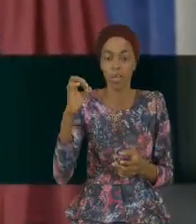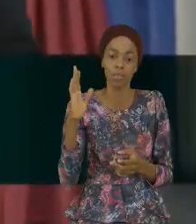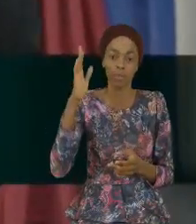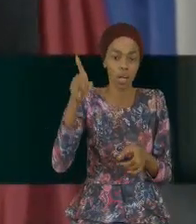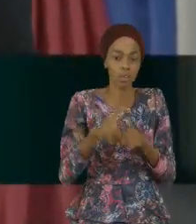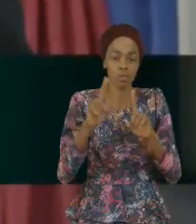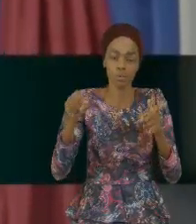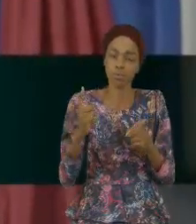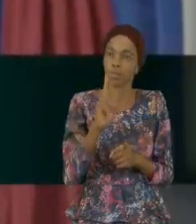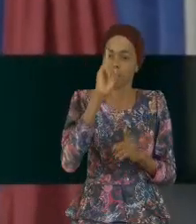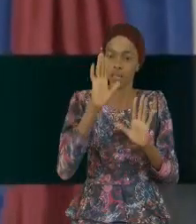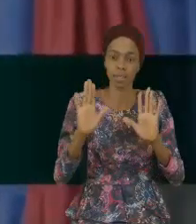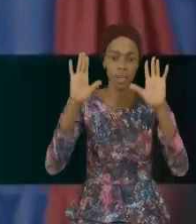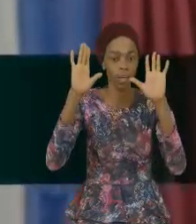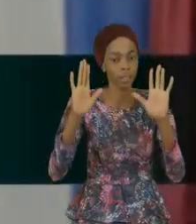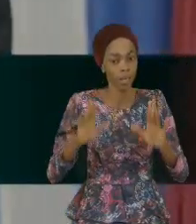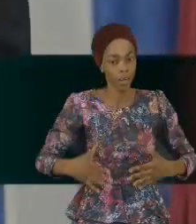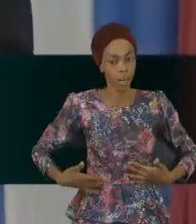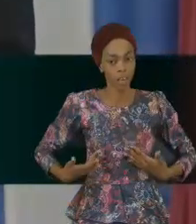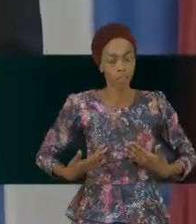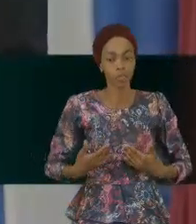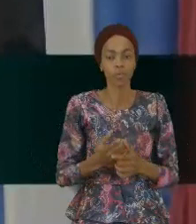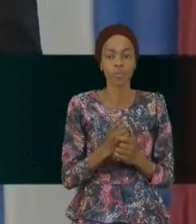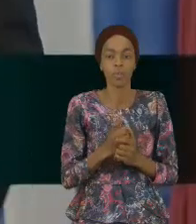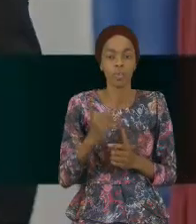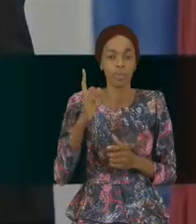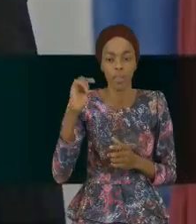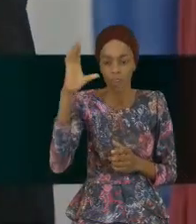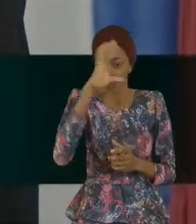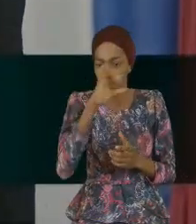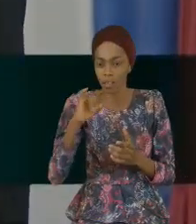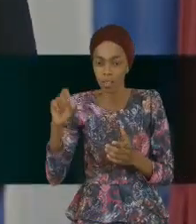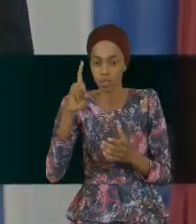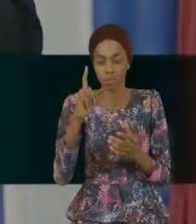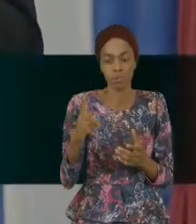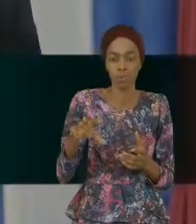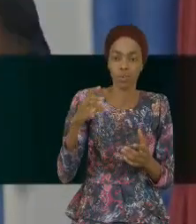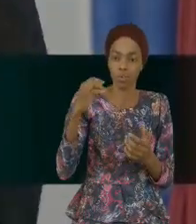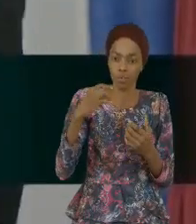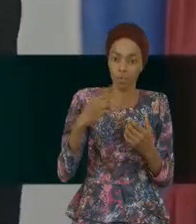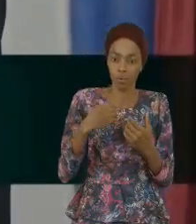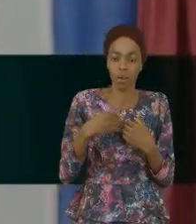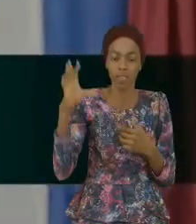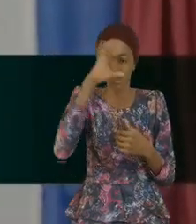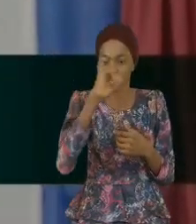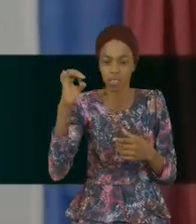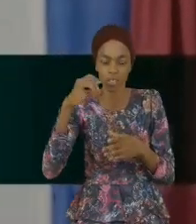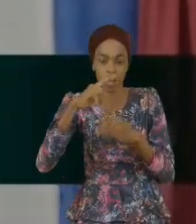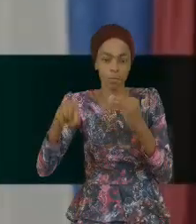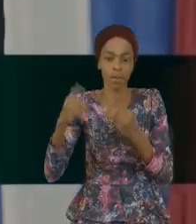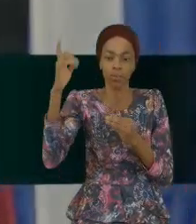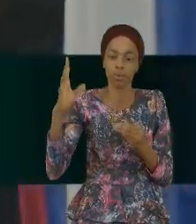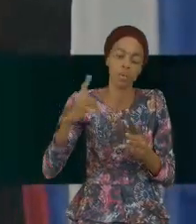life, in an excellent ministry, the findings you have. Findings about God, findings about